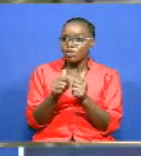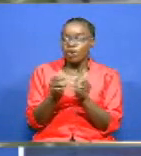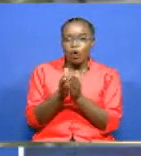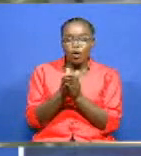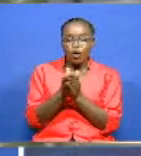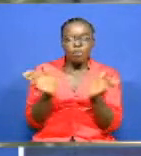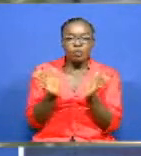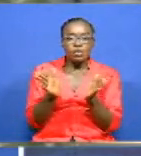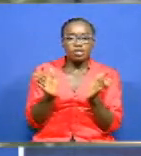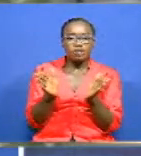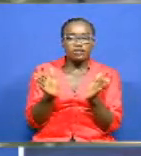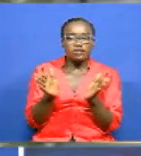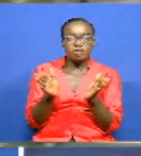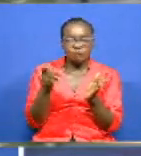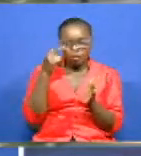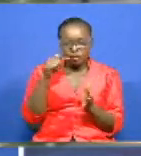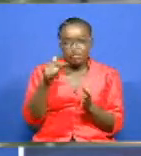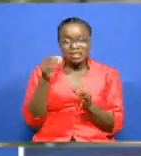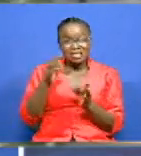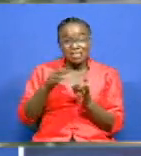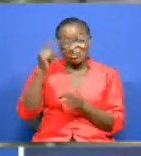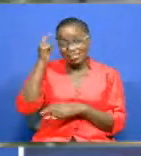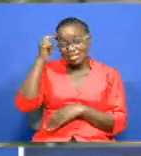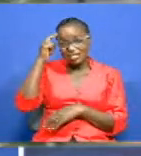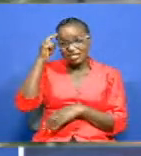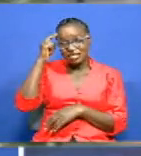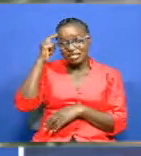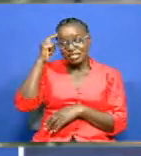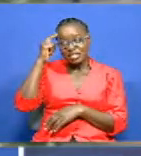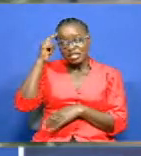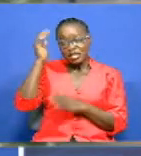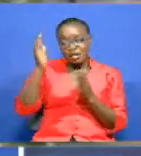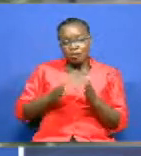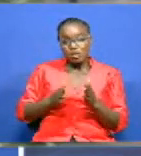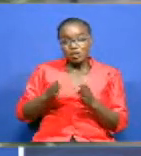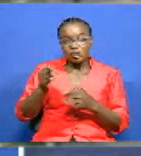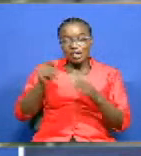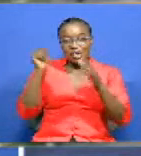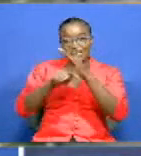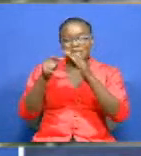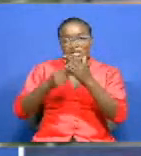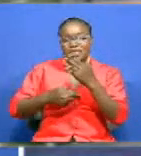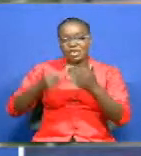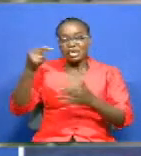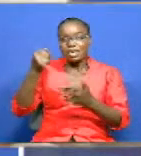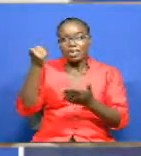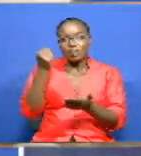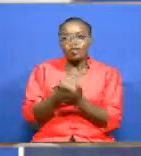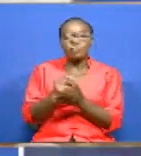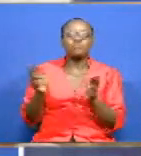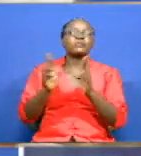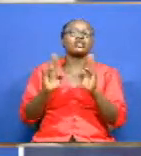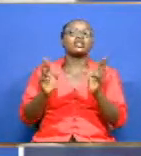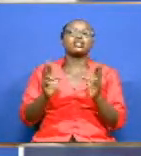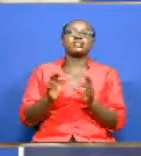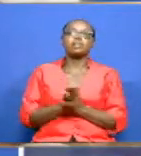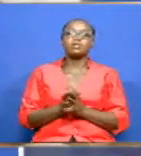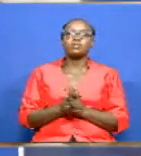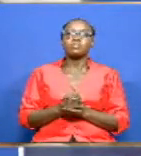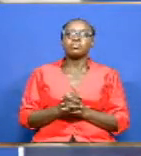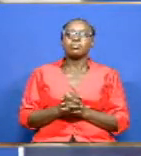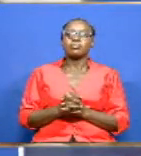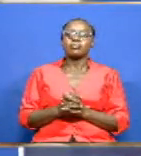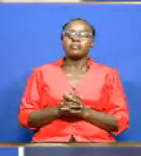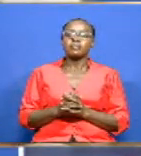door policy. So if he thinks no one can access the higher officers, we are very ready. In